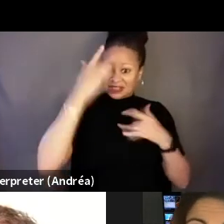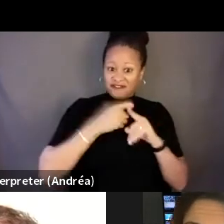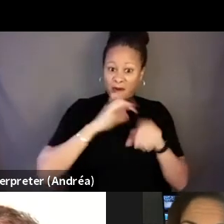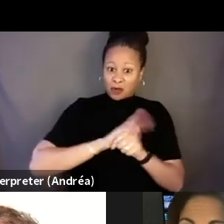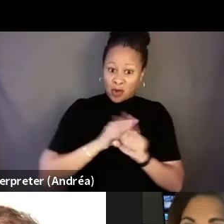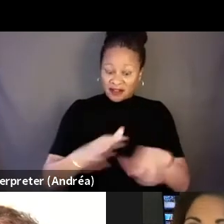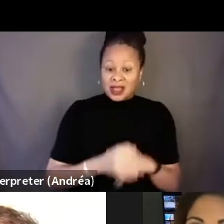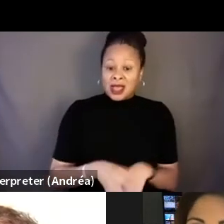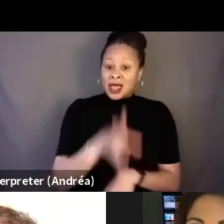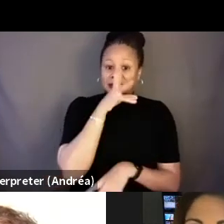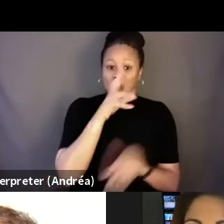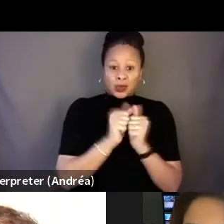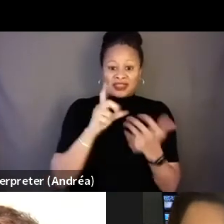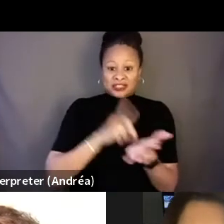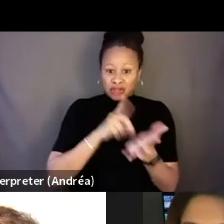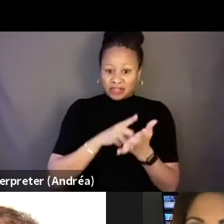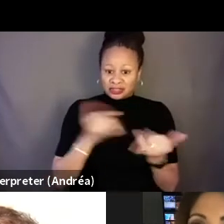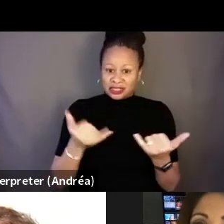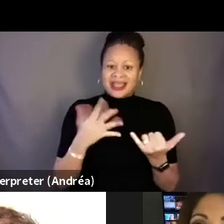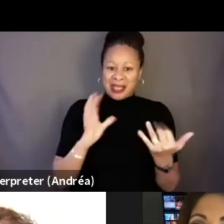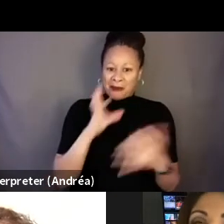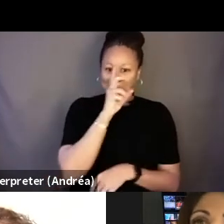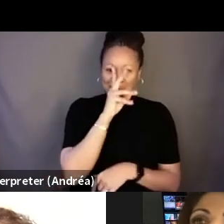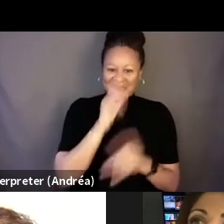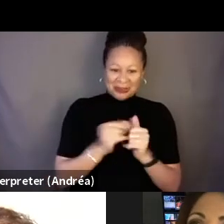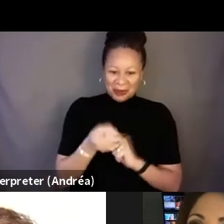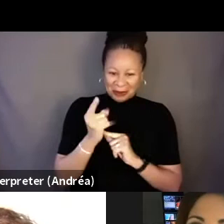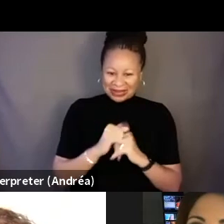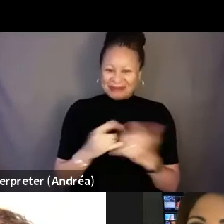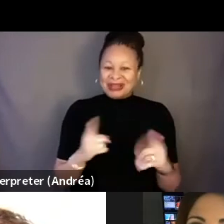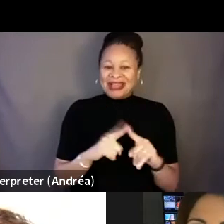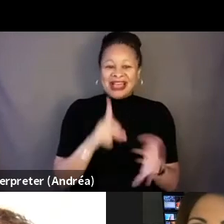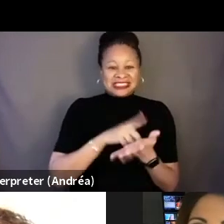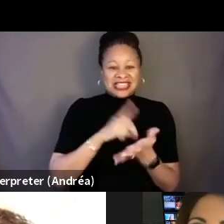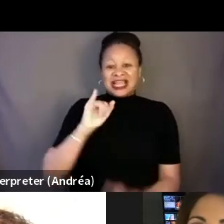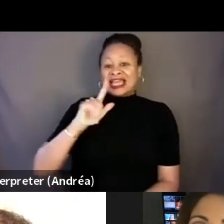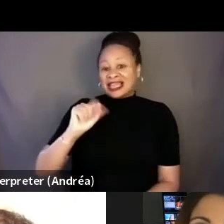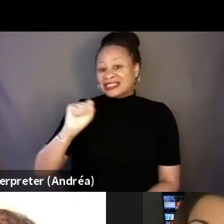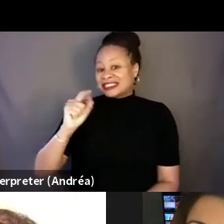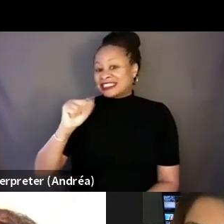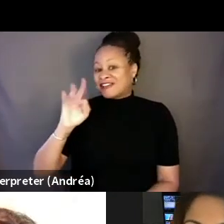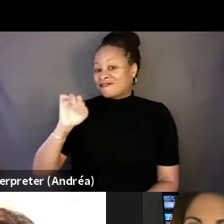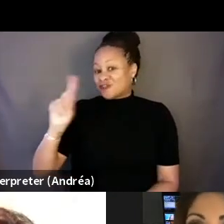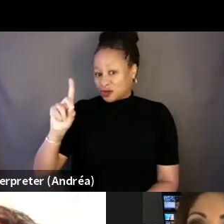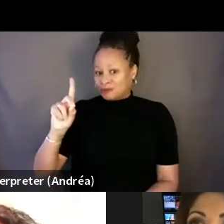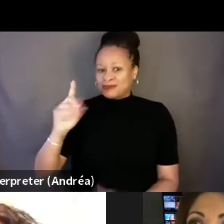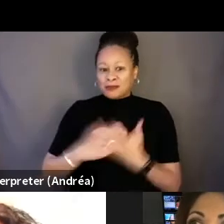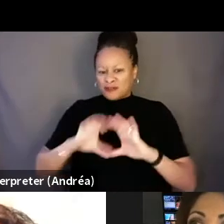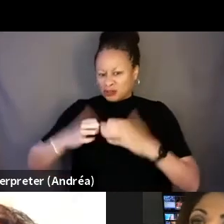doctor today, and I'll wrap this up with now so everyone else can have a discussion as well. But Dr. Ayla Stanford, who's with the Black Doctors Consortium here, was